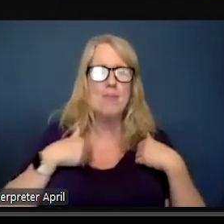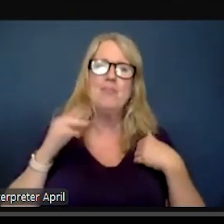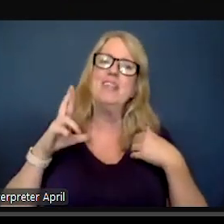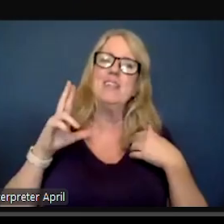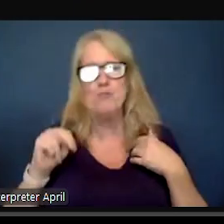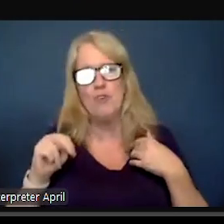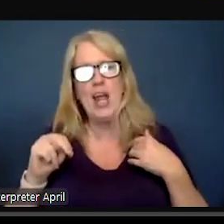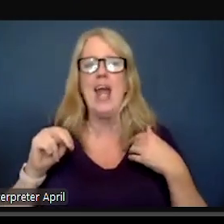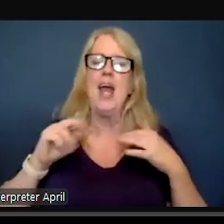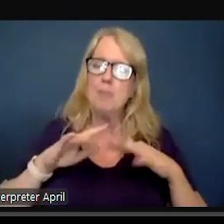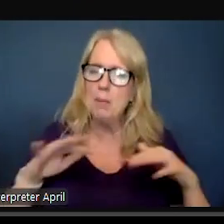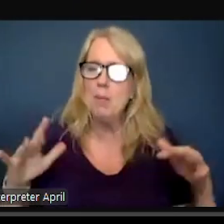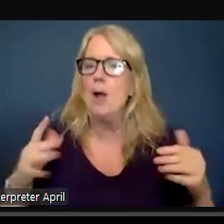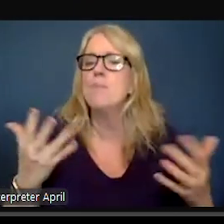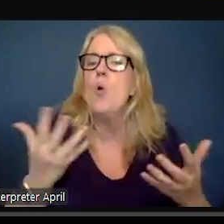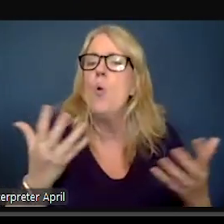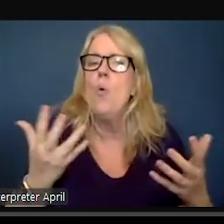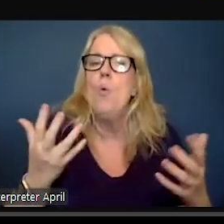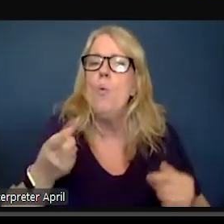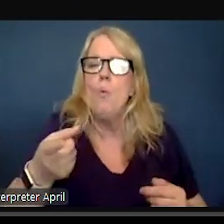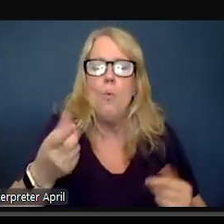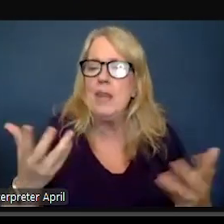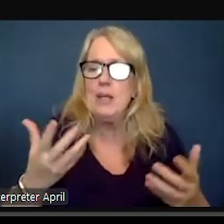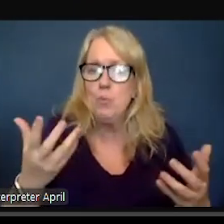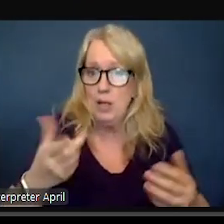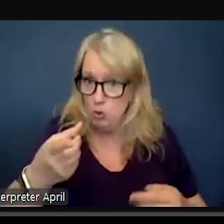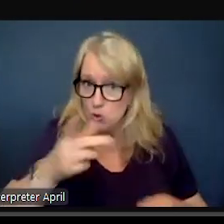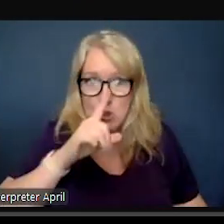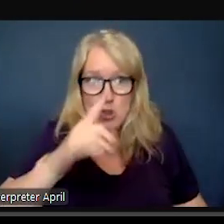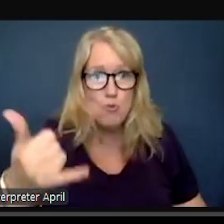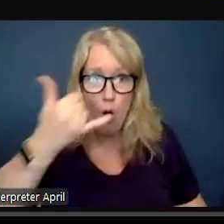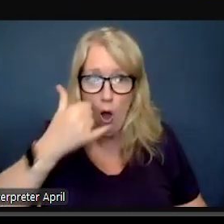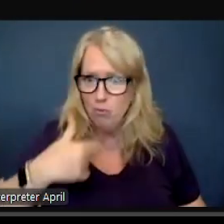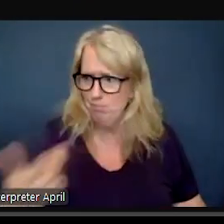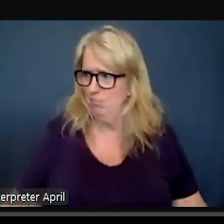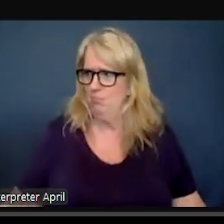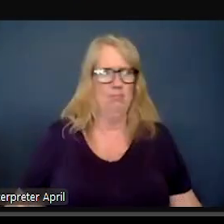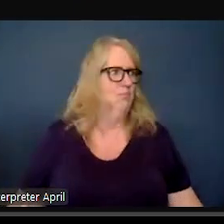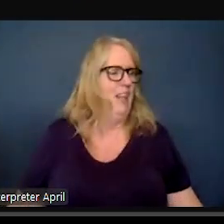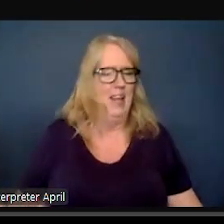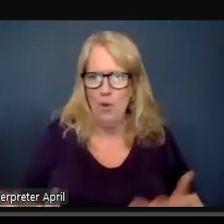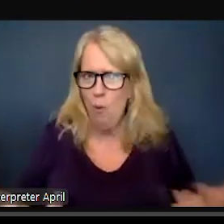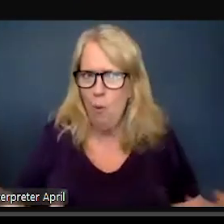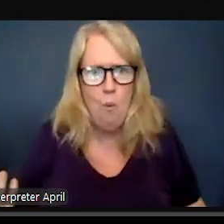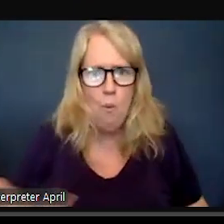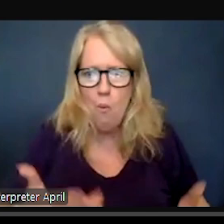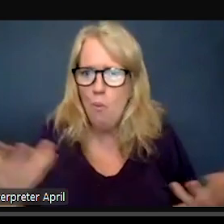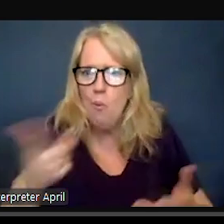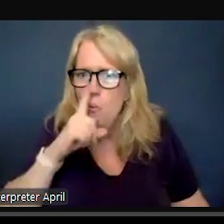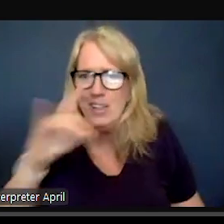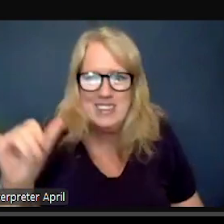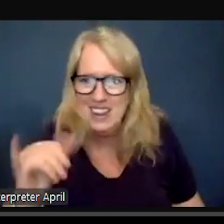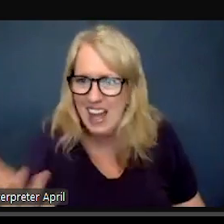blah, blah. And what kind Yeah. of response are you like, you really called me? I mean, like, what's it